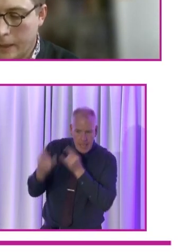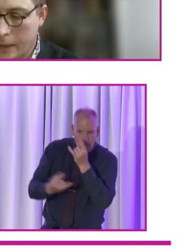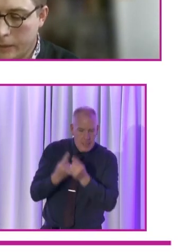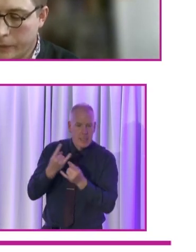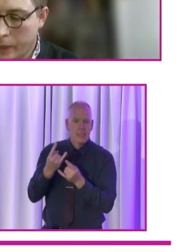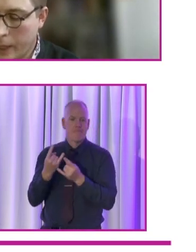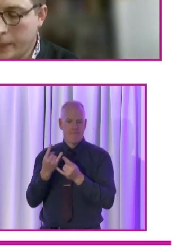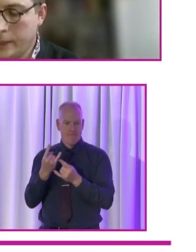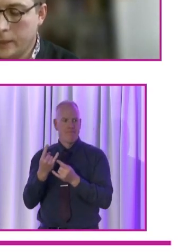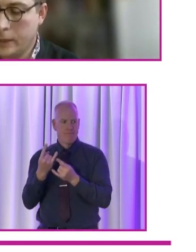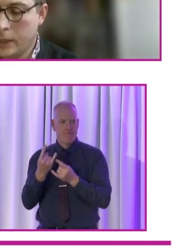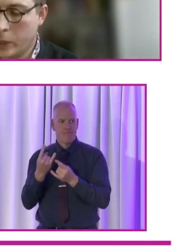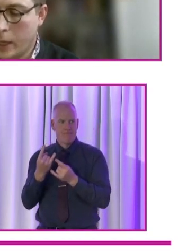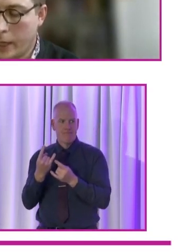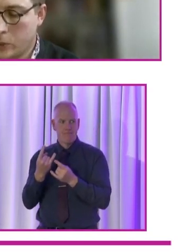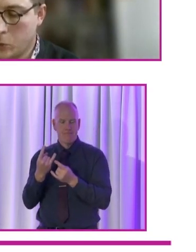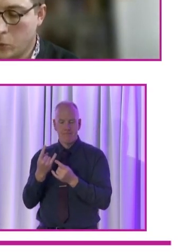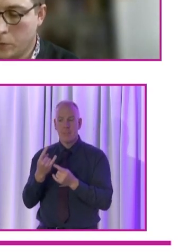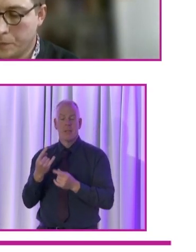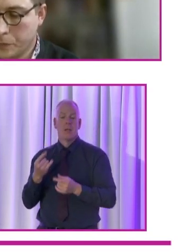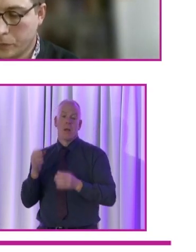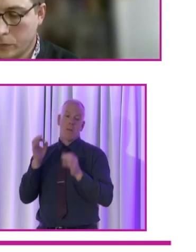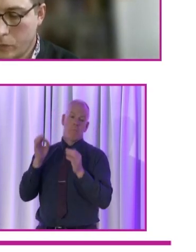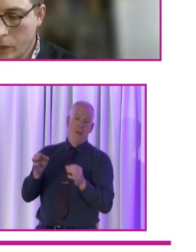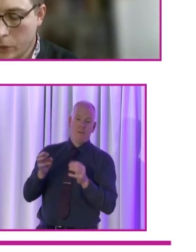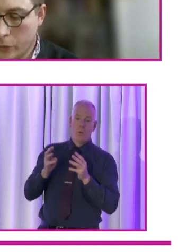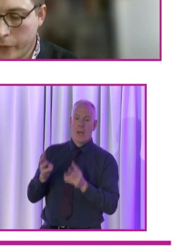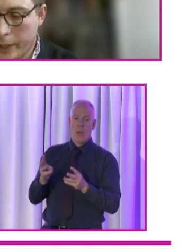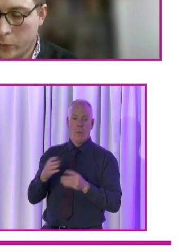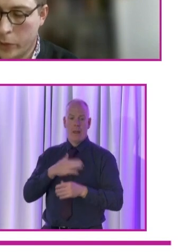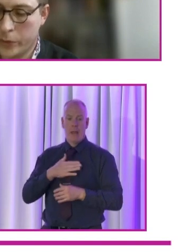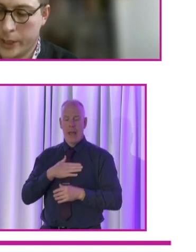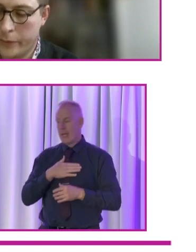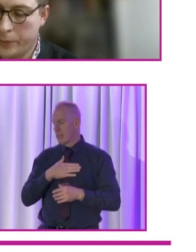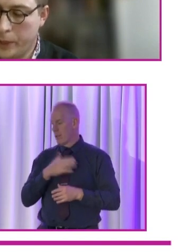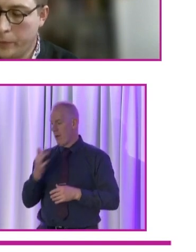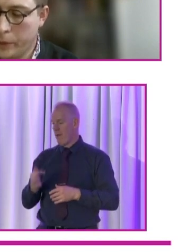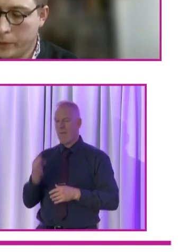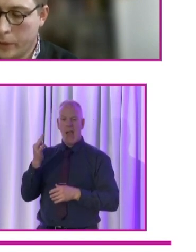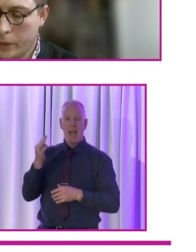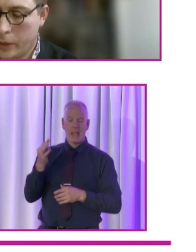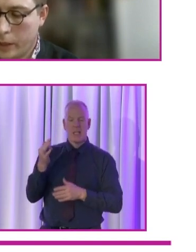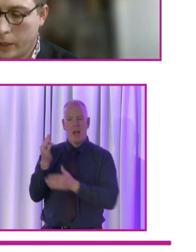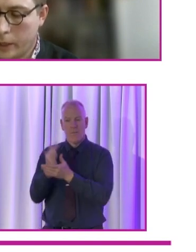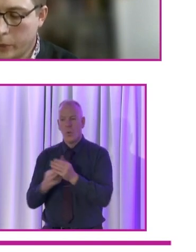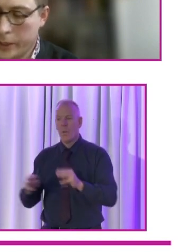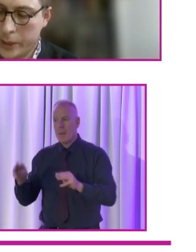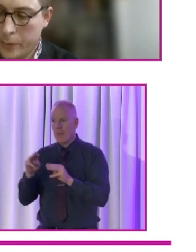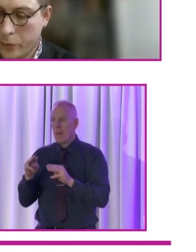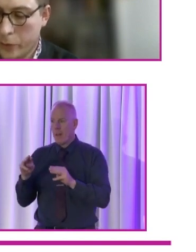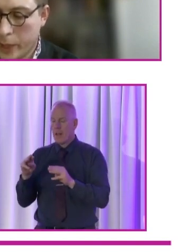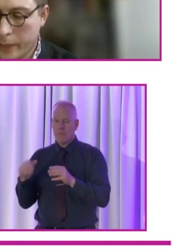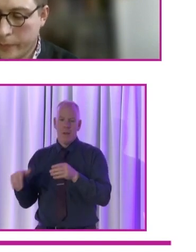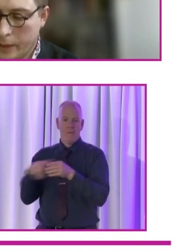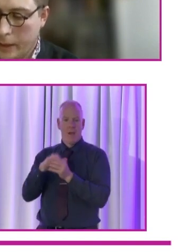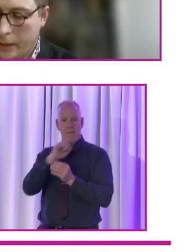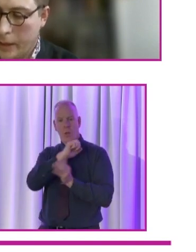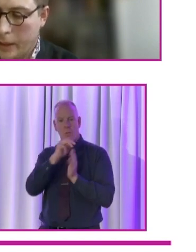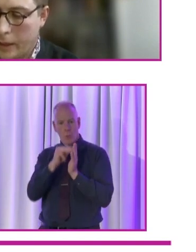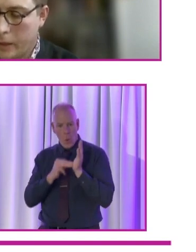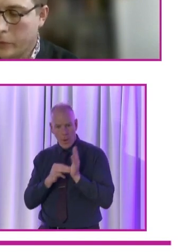and ideally they would like to find one or several people to enter their